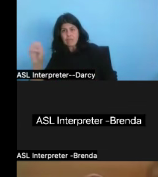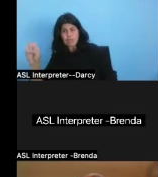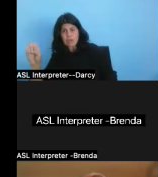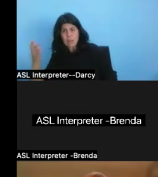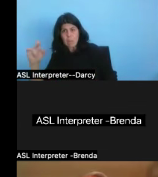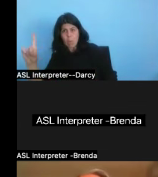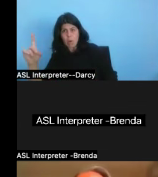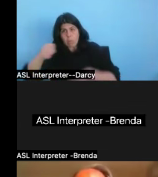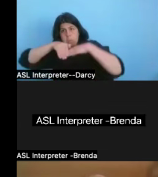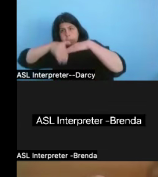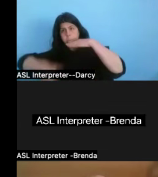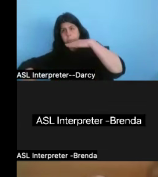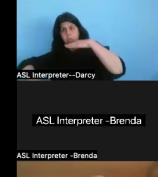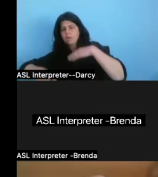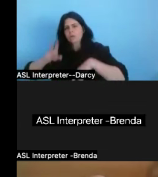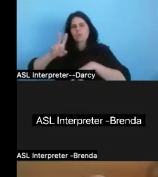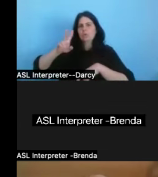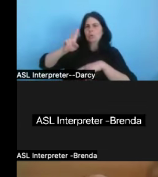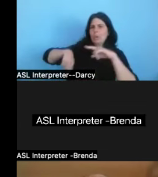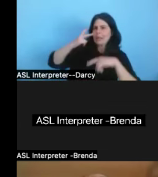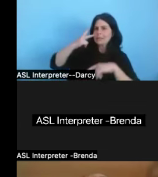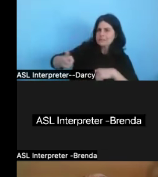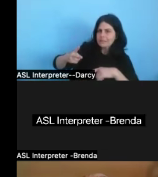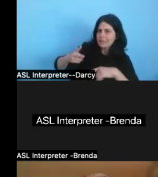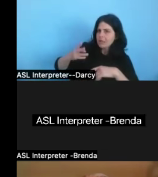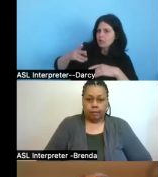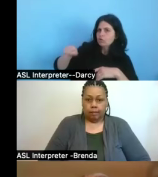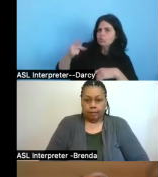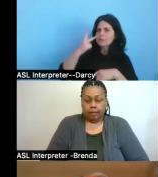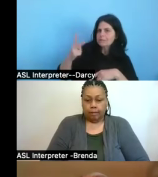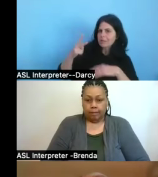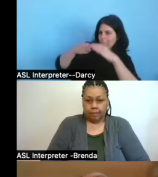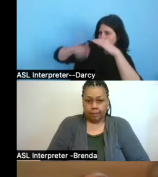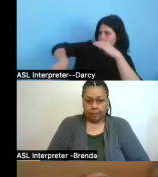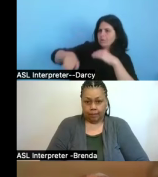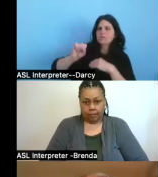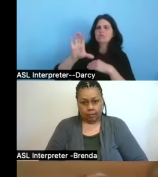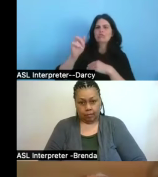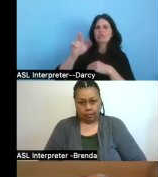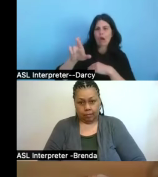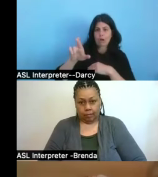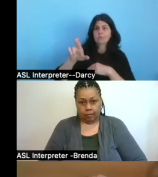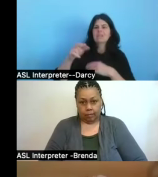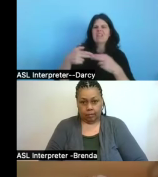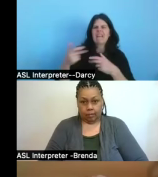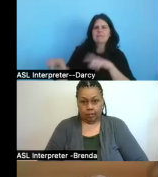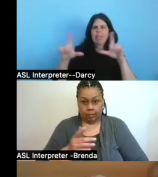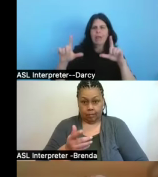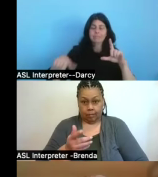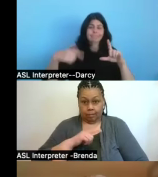see. You just see this vertical scarp remaining and causing serious concerns to the population below. Next slide.